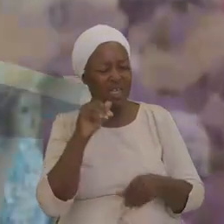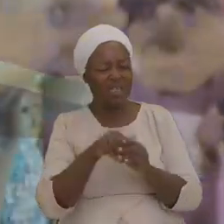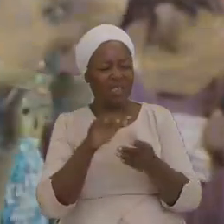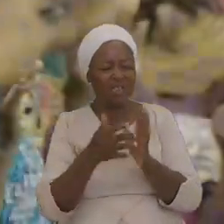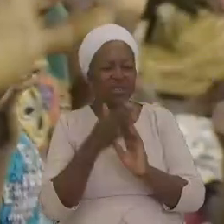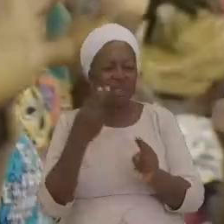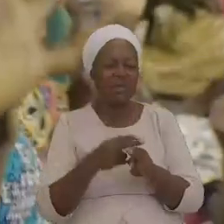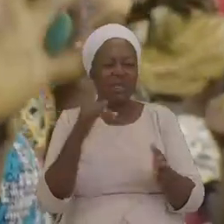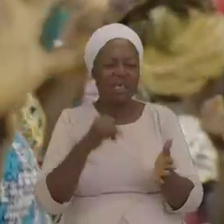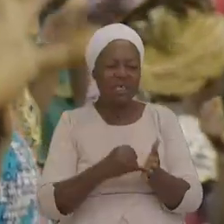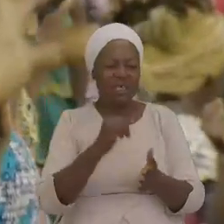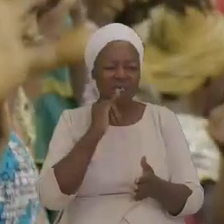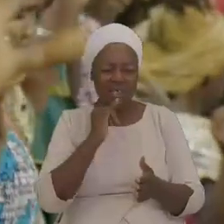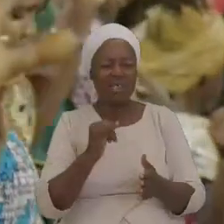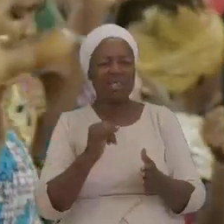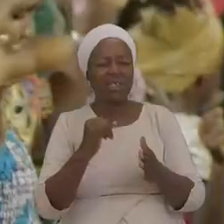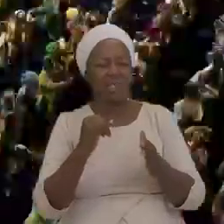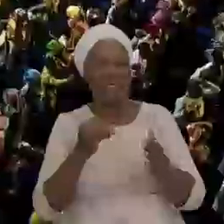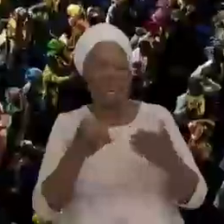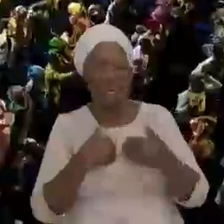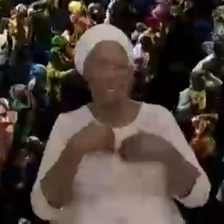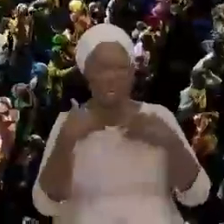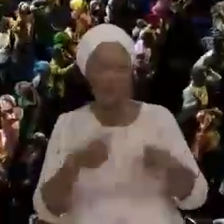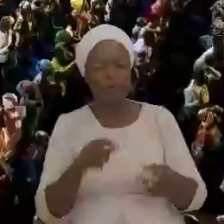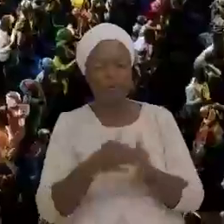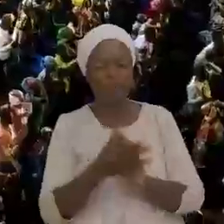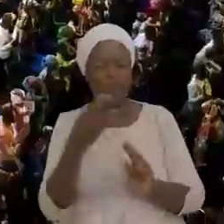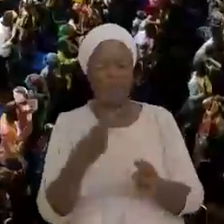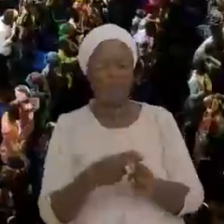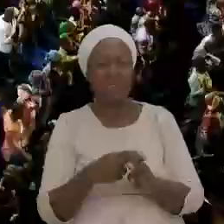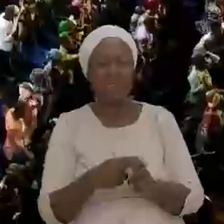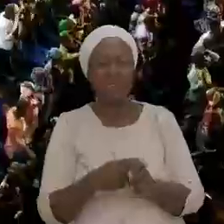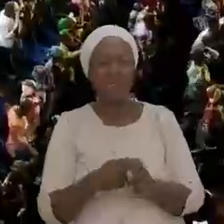It is done. I pray for those who have any swelling in their body.